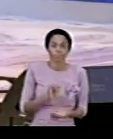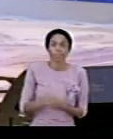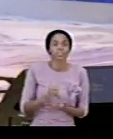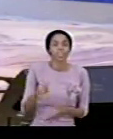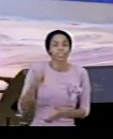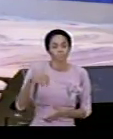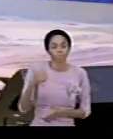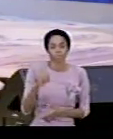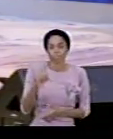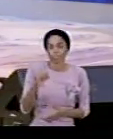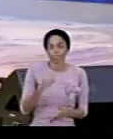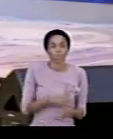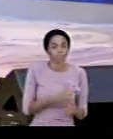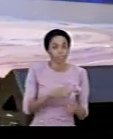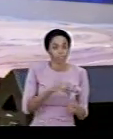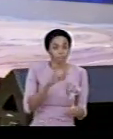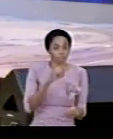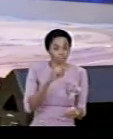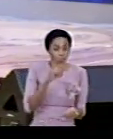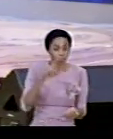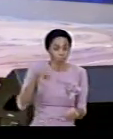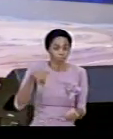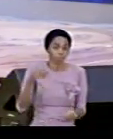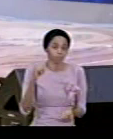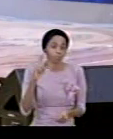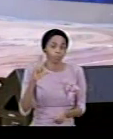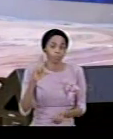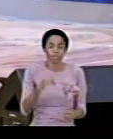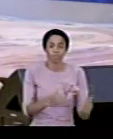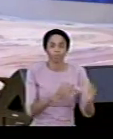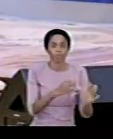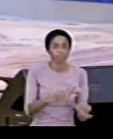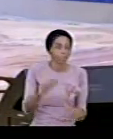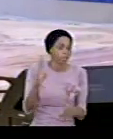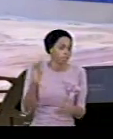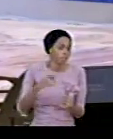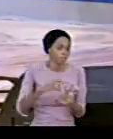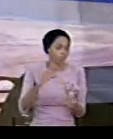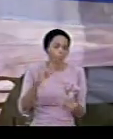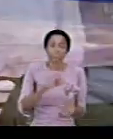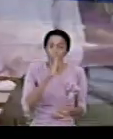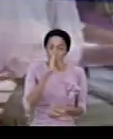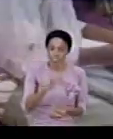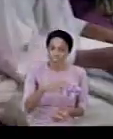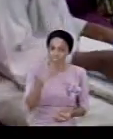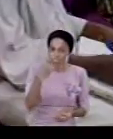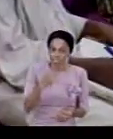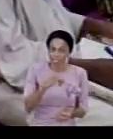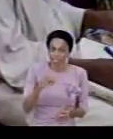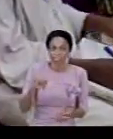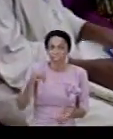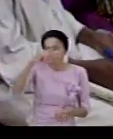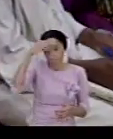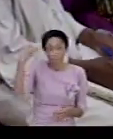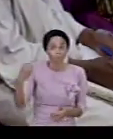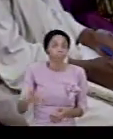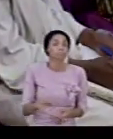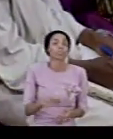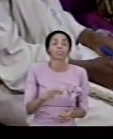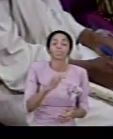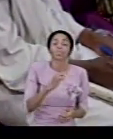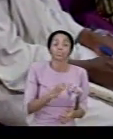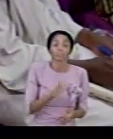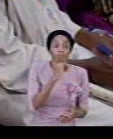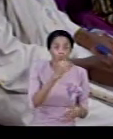the Spirit is referring to. The curse on the disobedient in the old